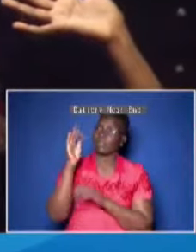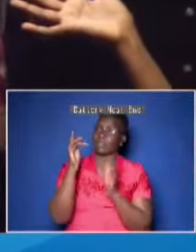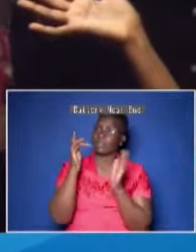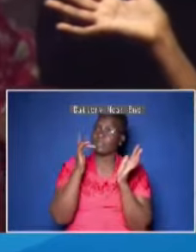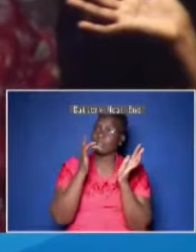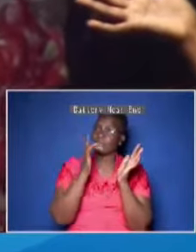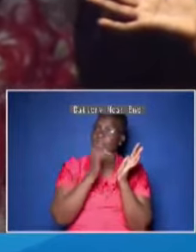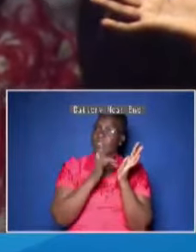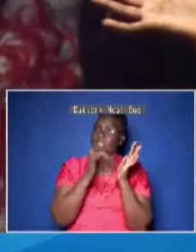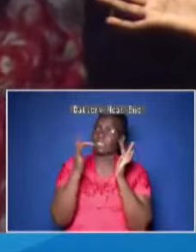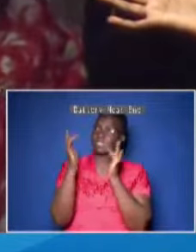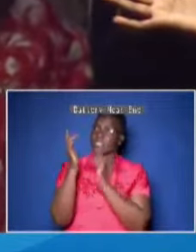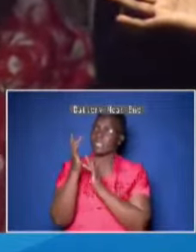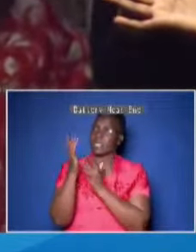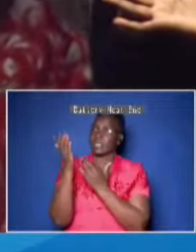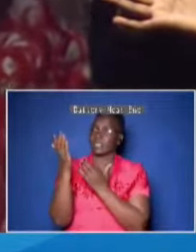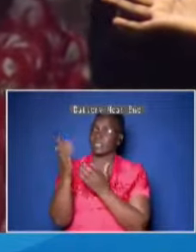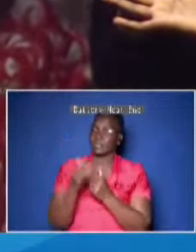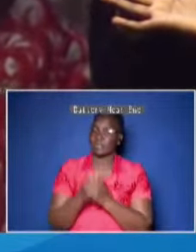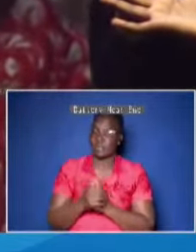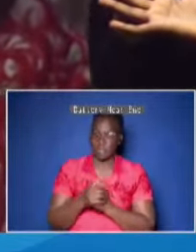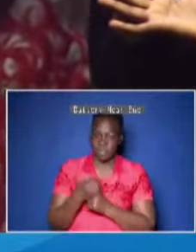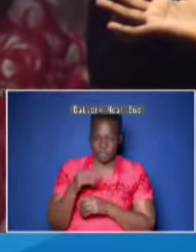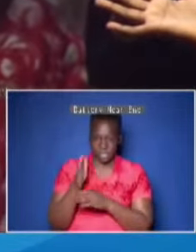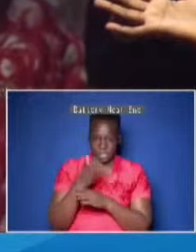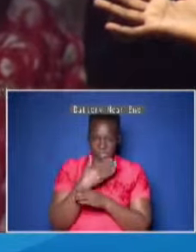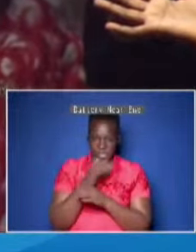Jesus can you sing it with me